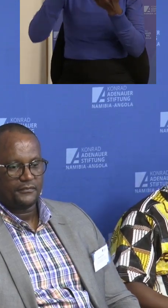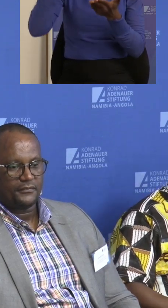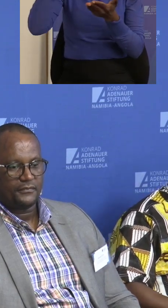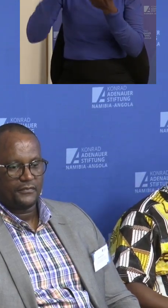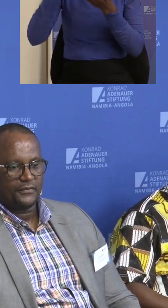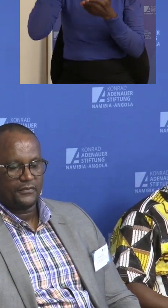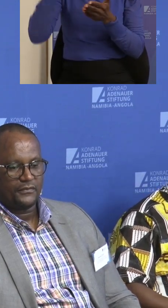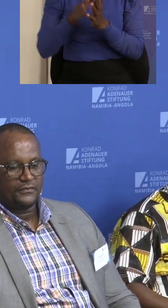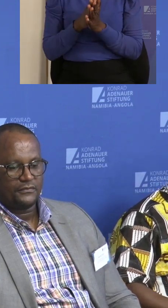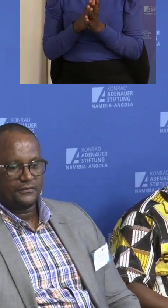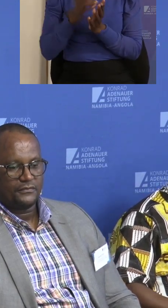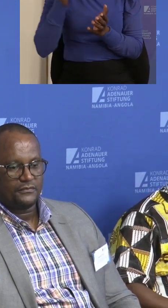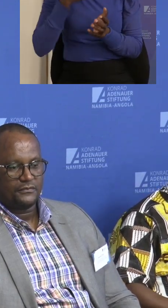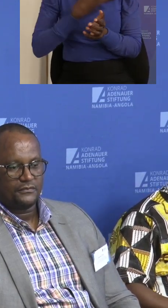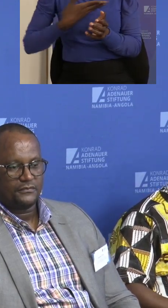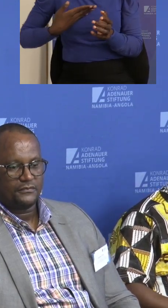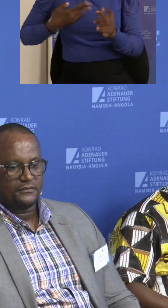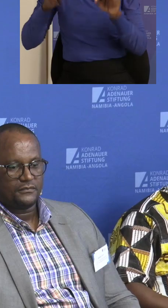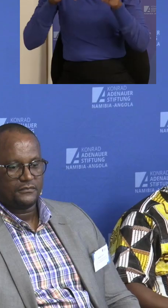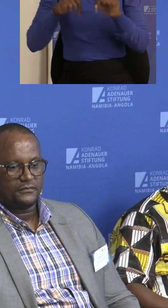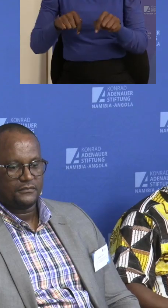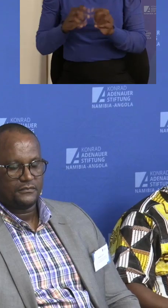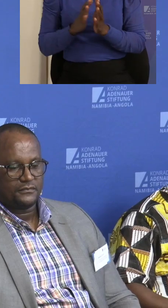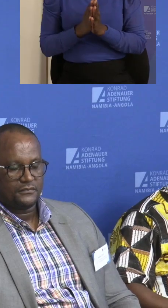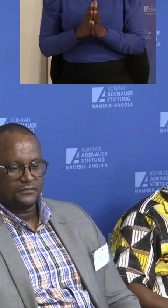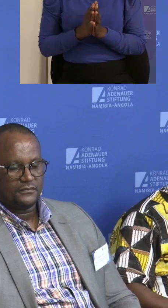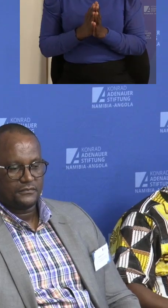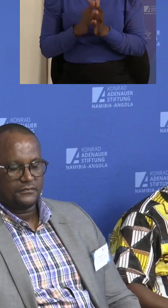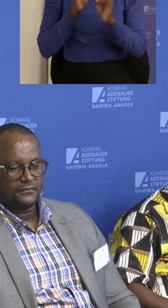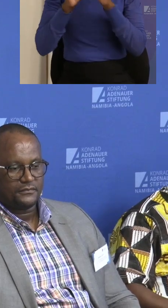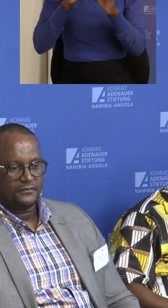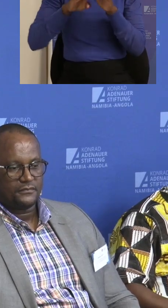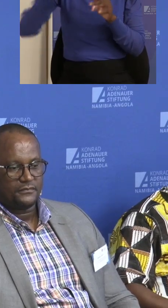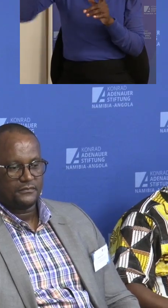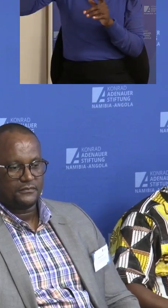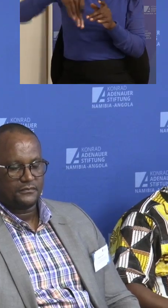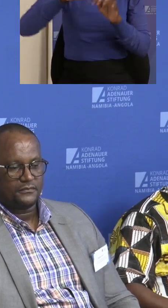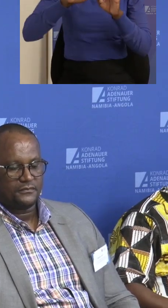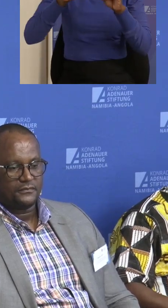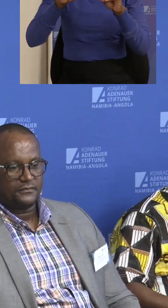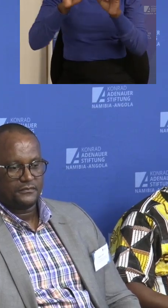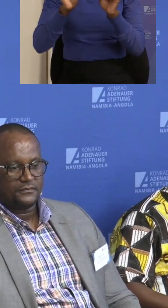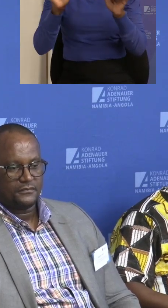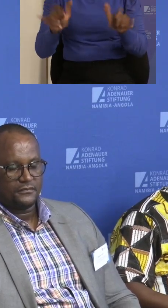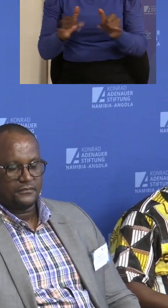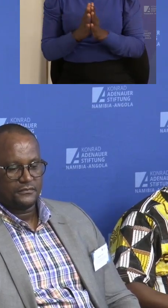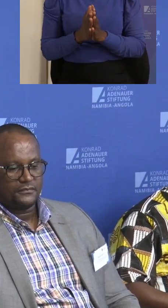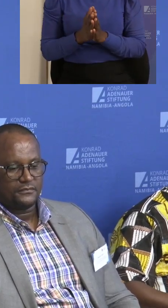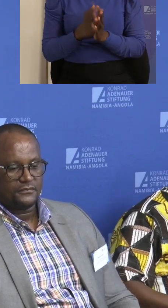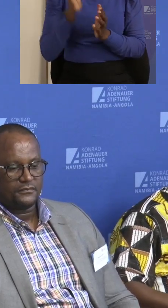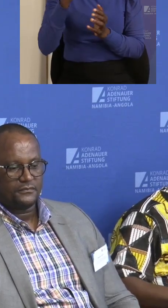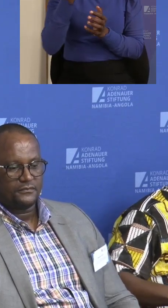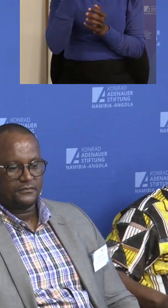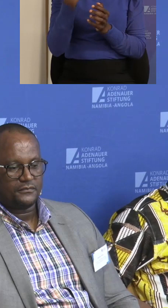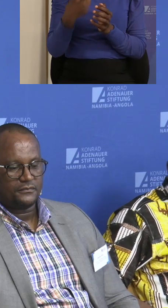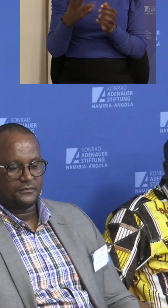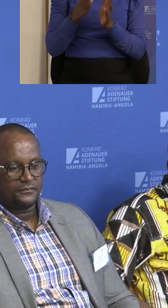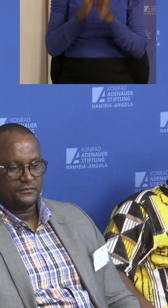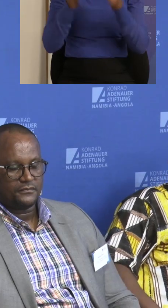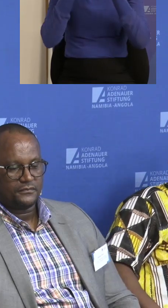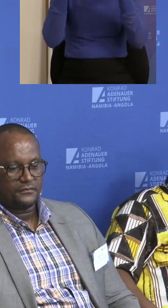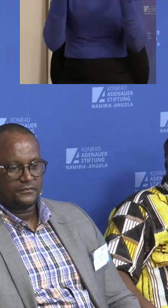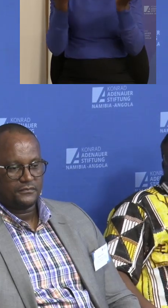Ladies and gentlemen, today we will reflect on Namibia's education system by having also a look to a globalized